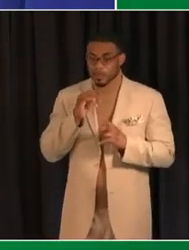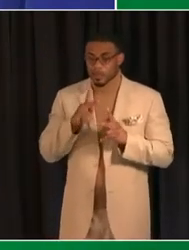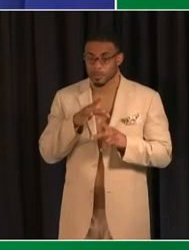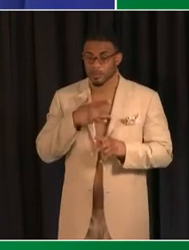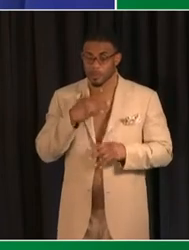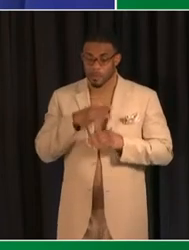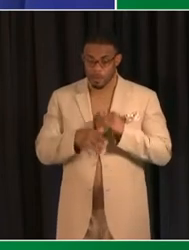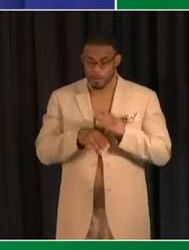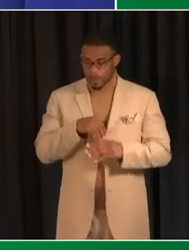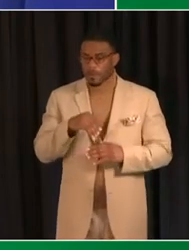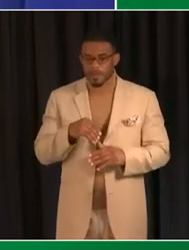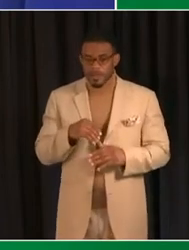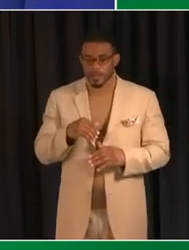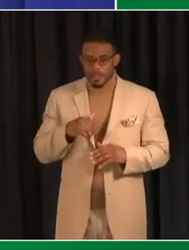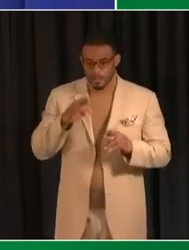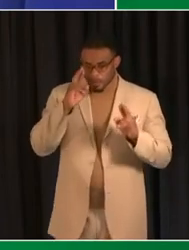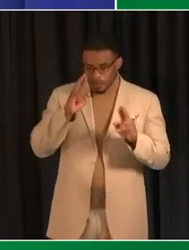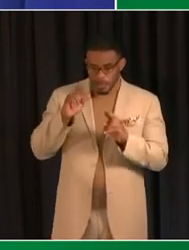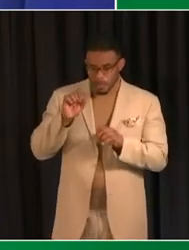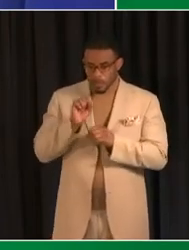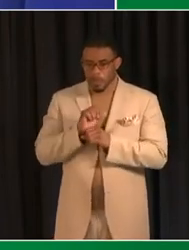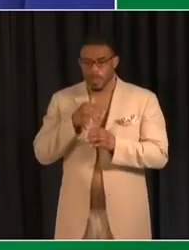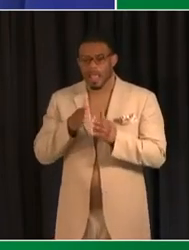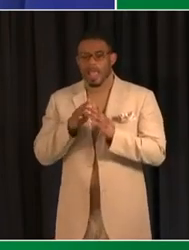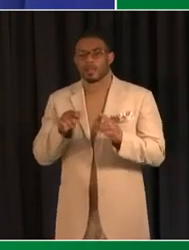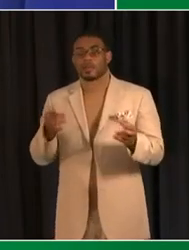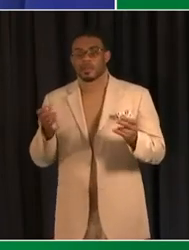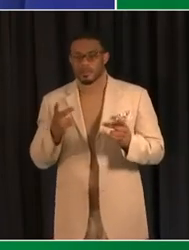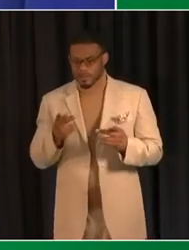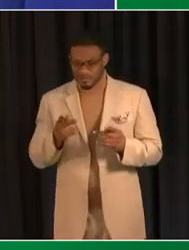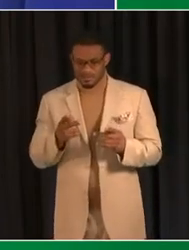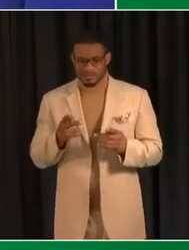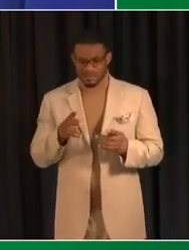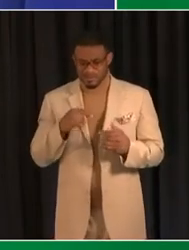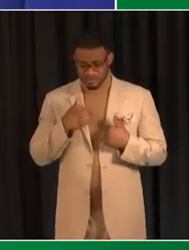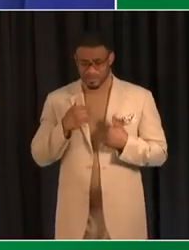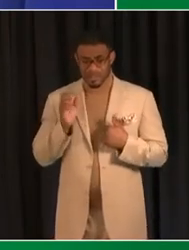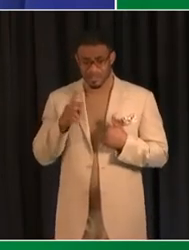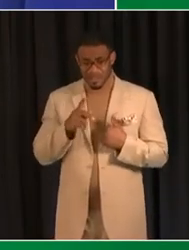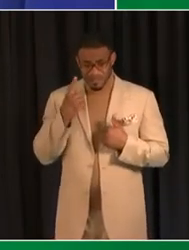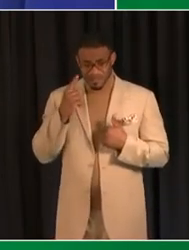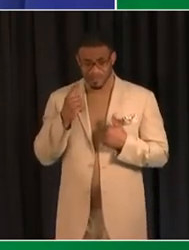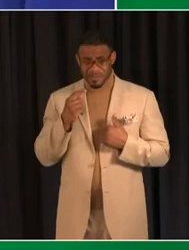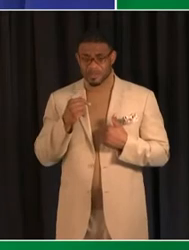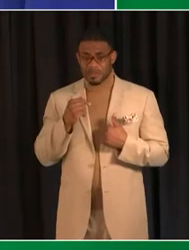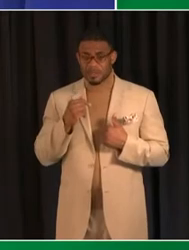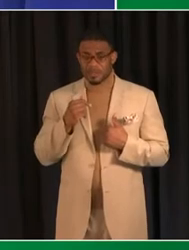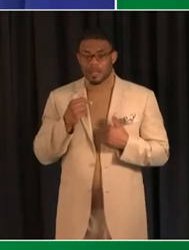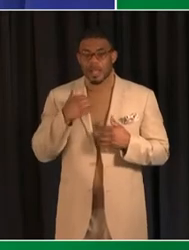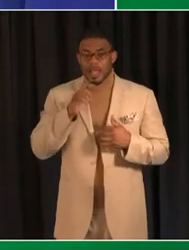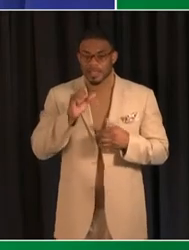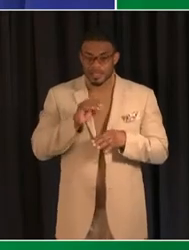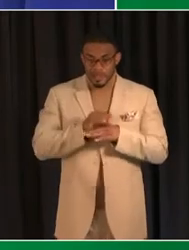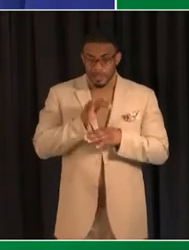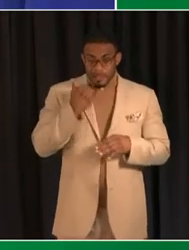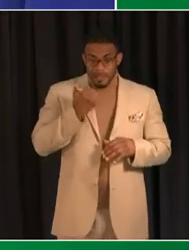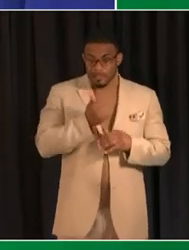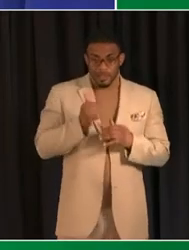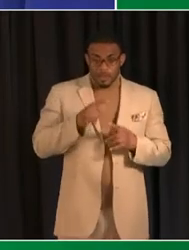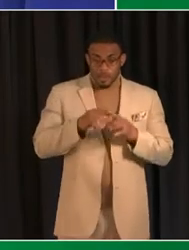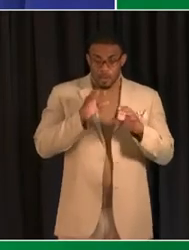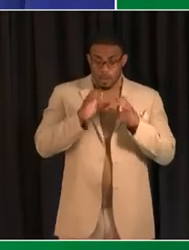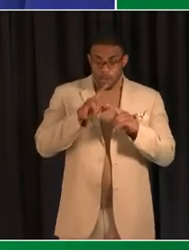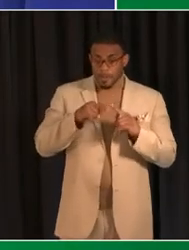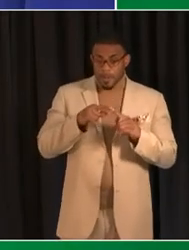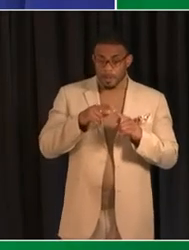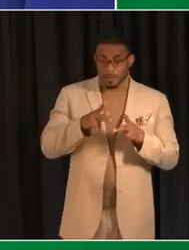feel comfortable and respected as we're asking them to come back, and certainly, most importantly, safe. So any advice that you have